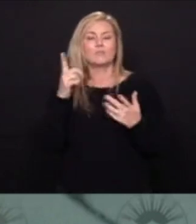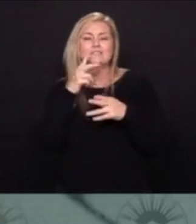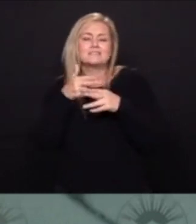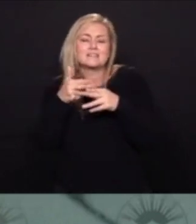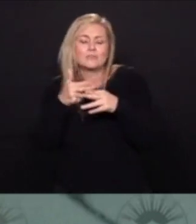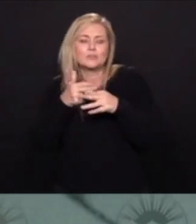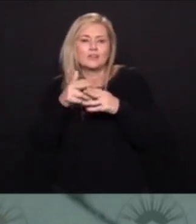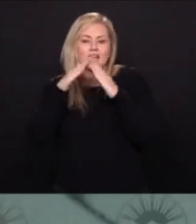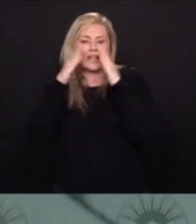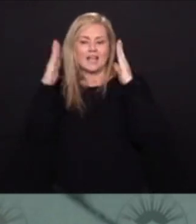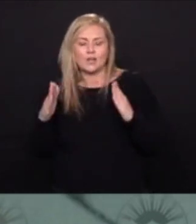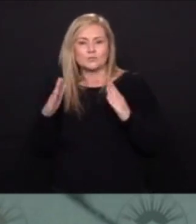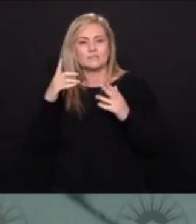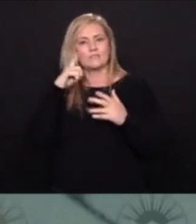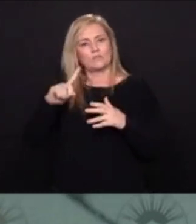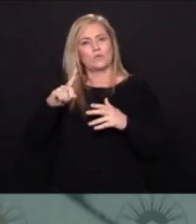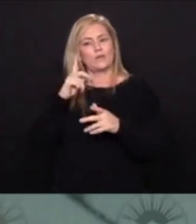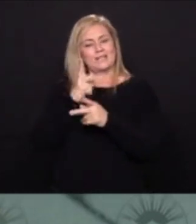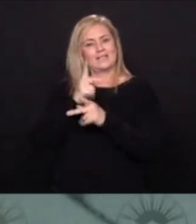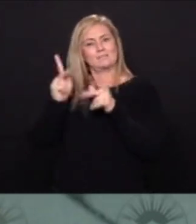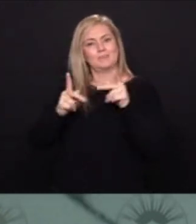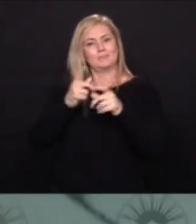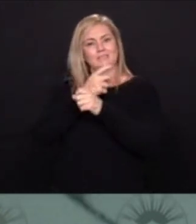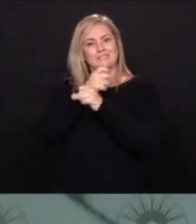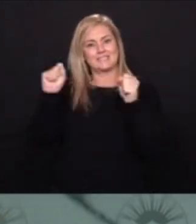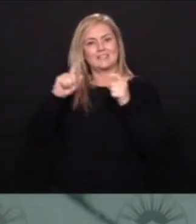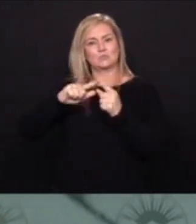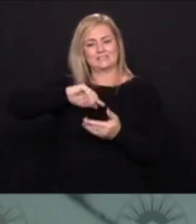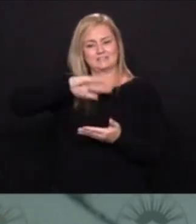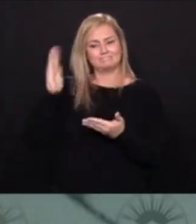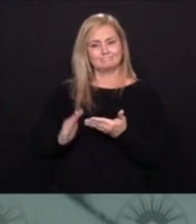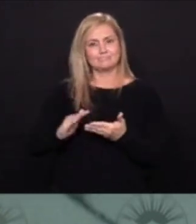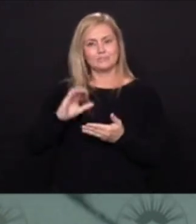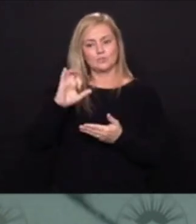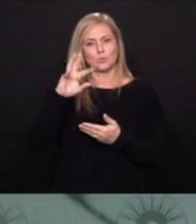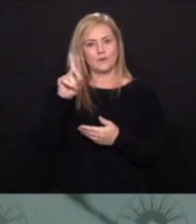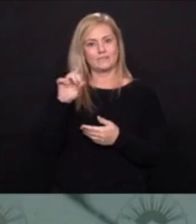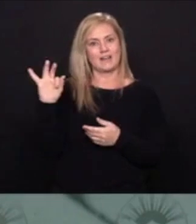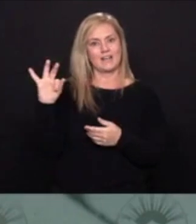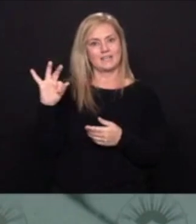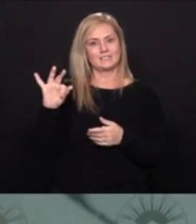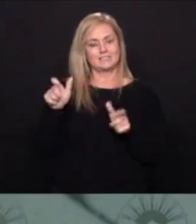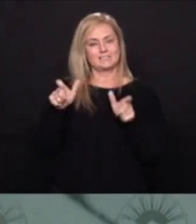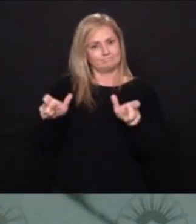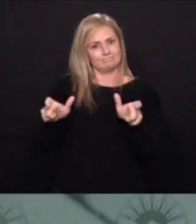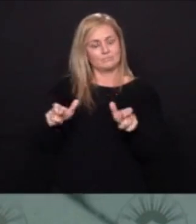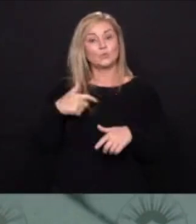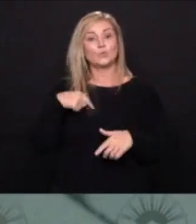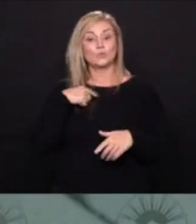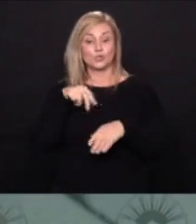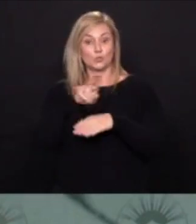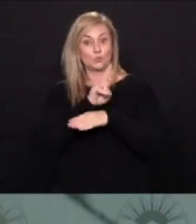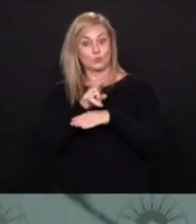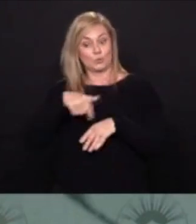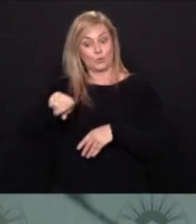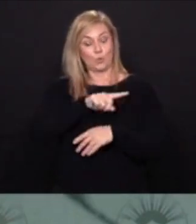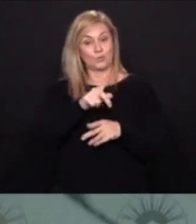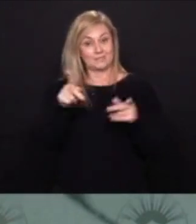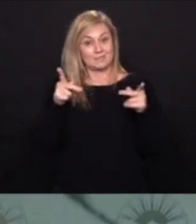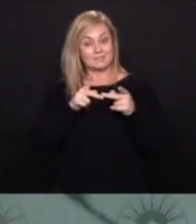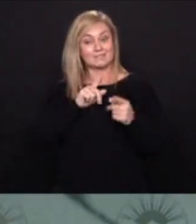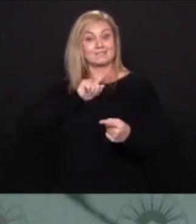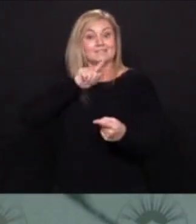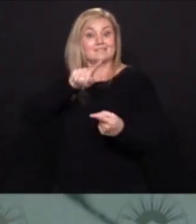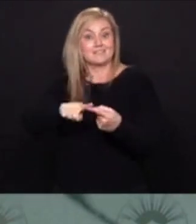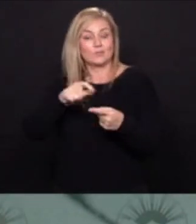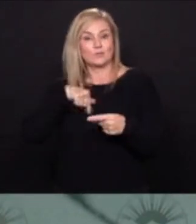shelter solutions to prevent the spread of COVID-19. We will use these sites until we can provide more permanent